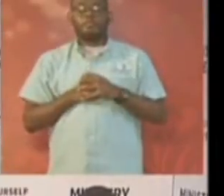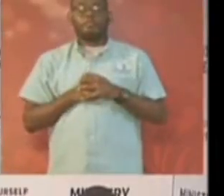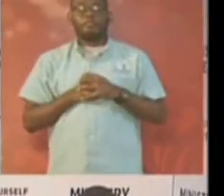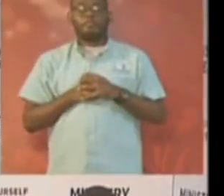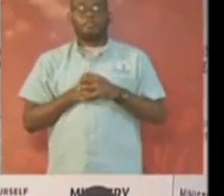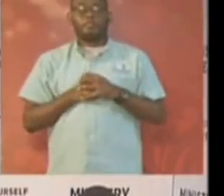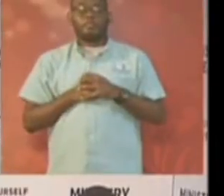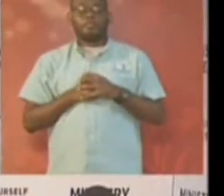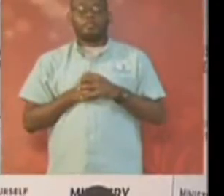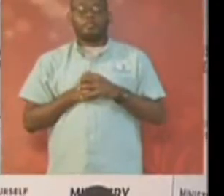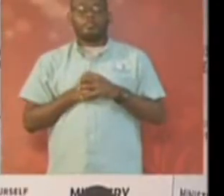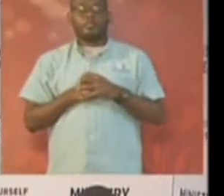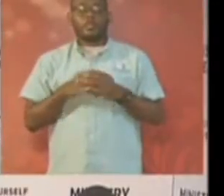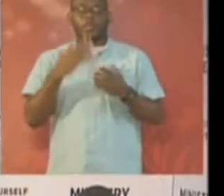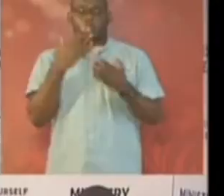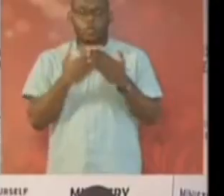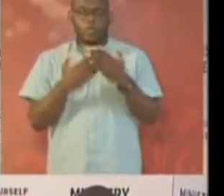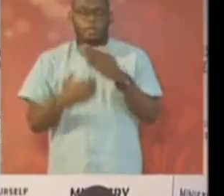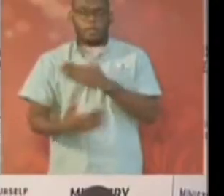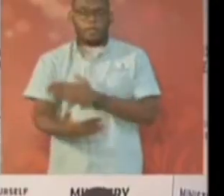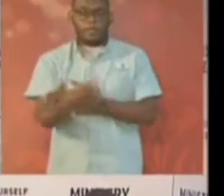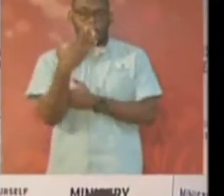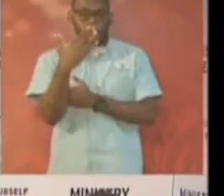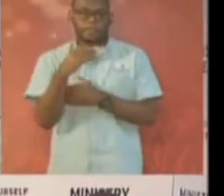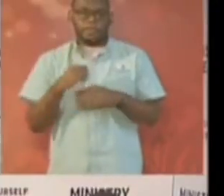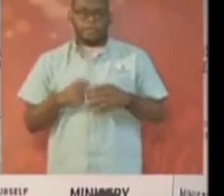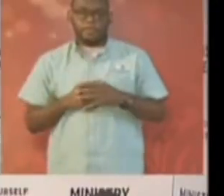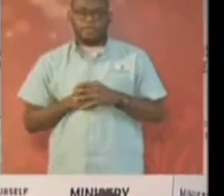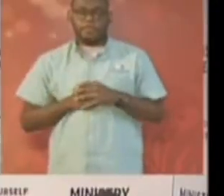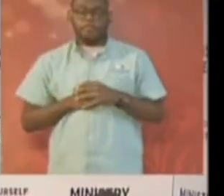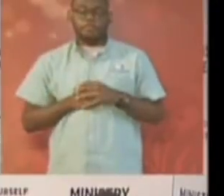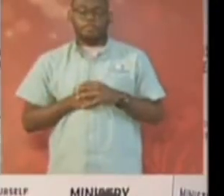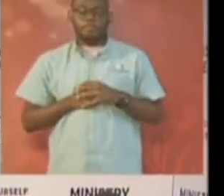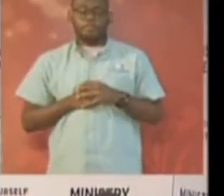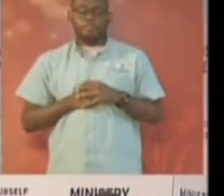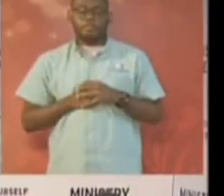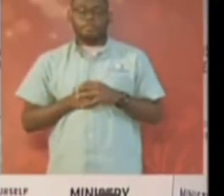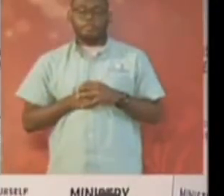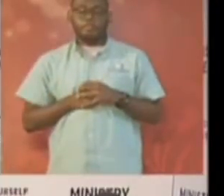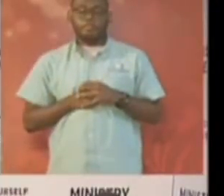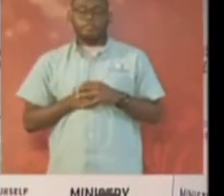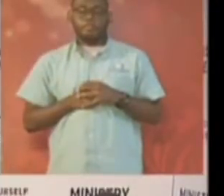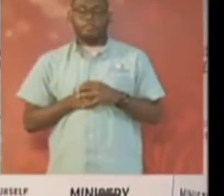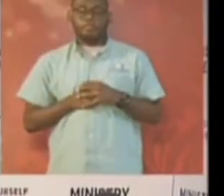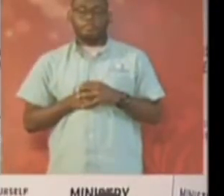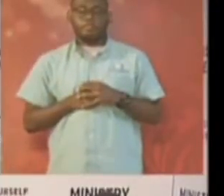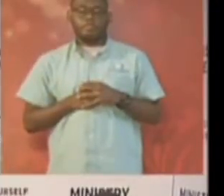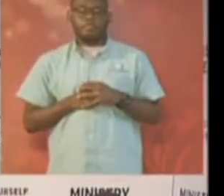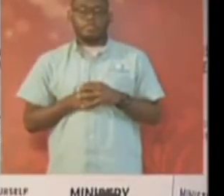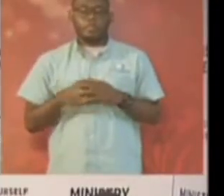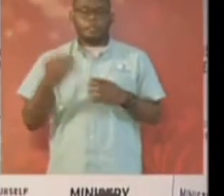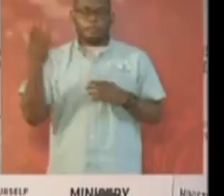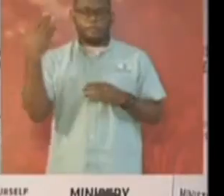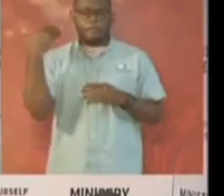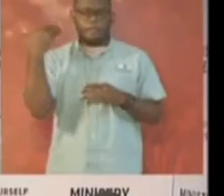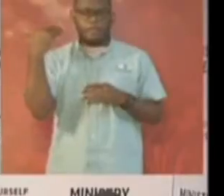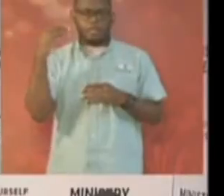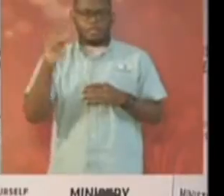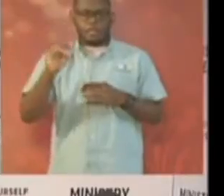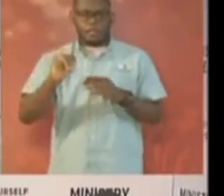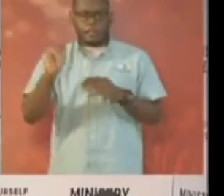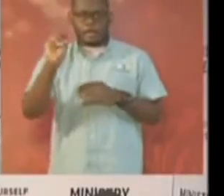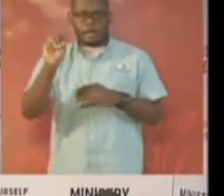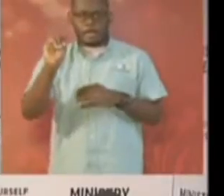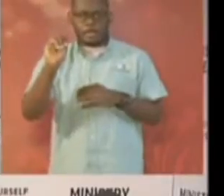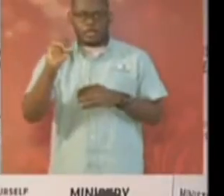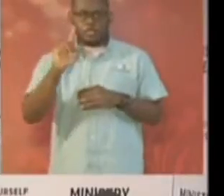Good morning. Vivian Bowen, Caribbean Lifestyle Communications. On Monday, we spoke at length about the mental health